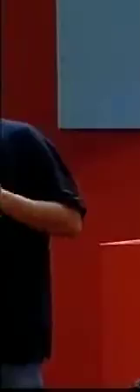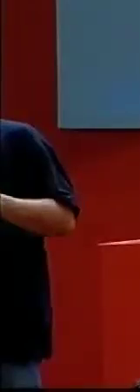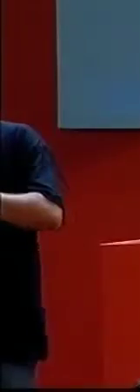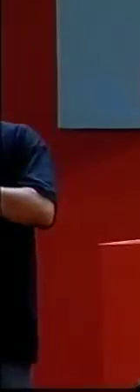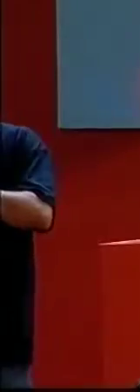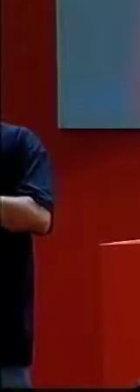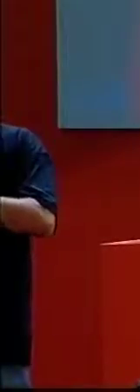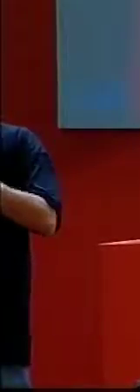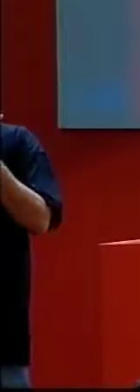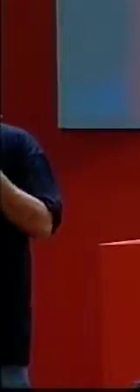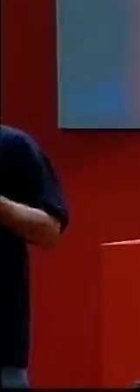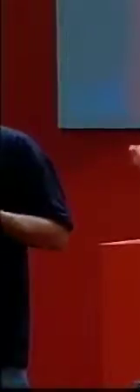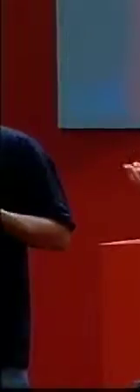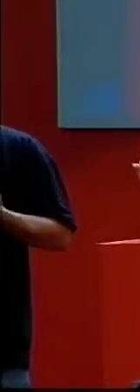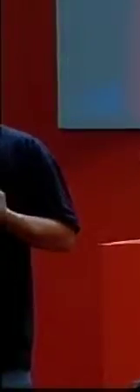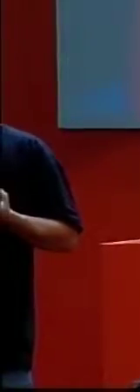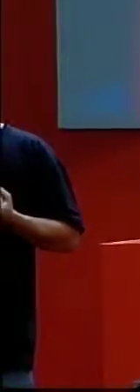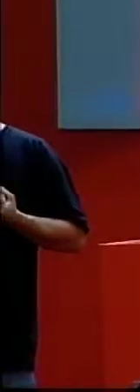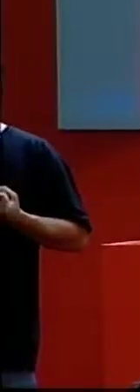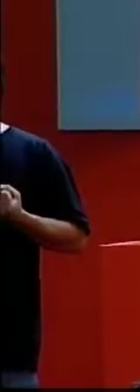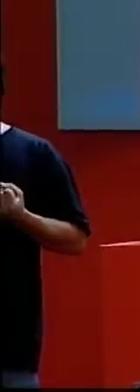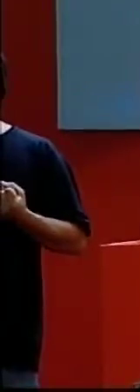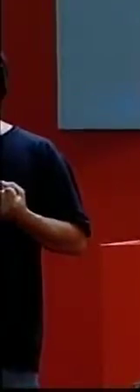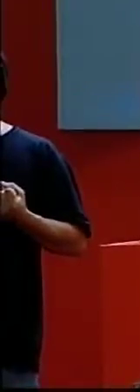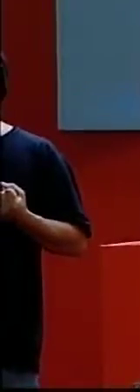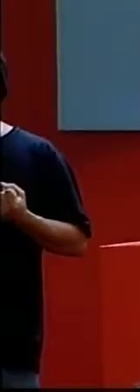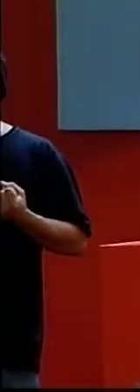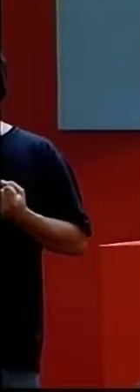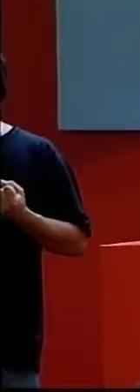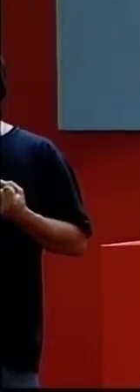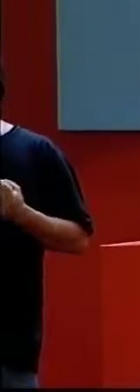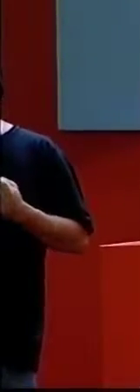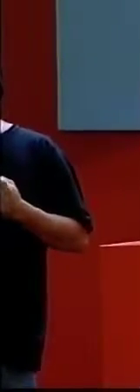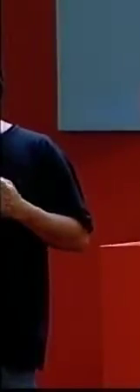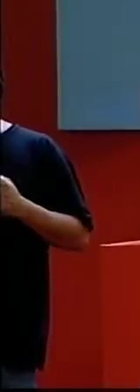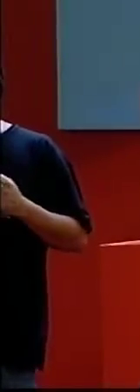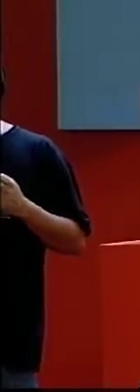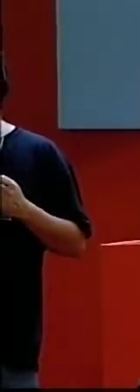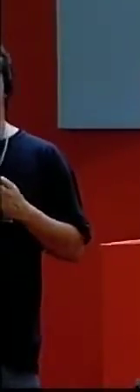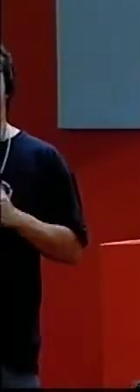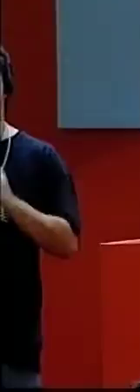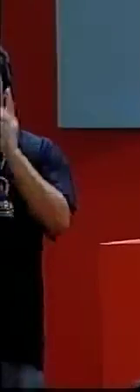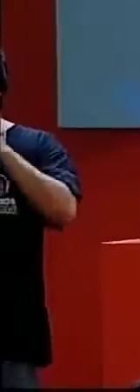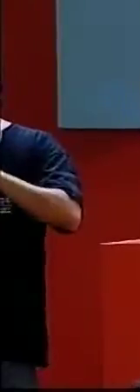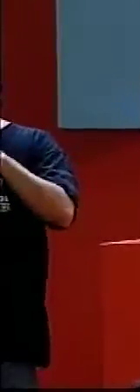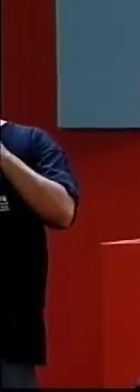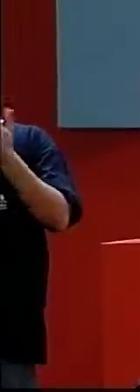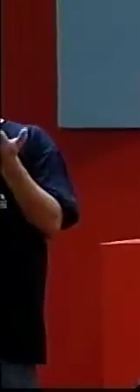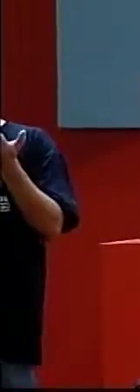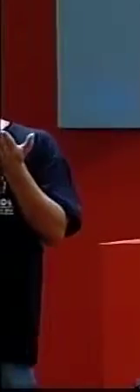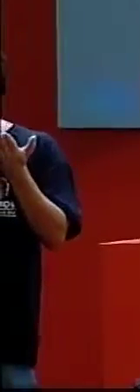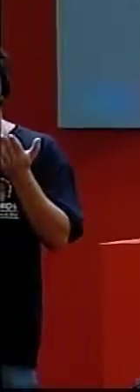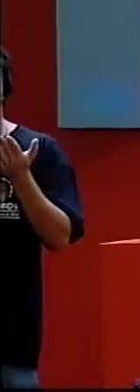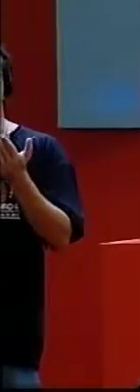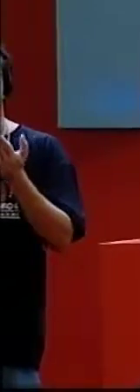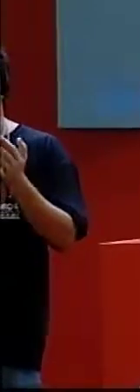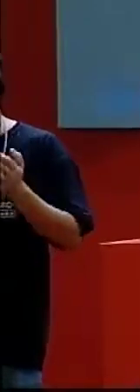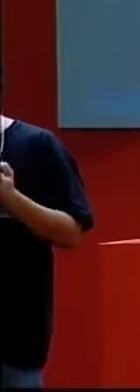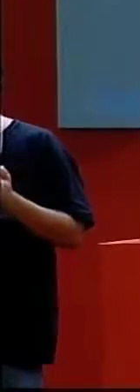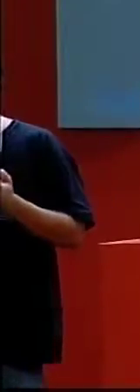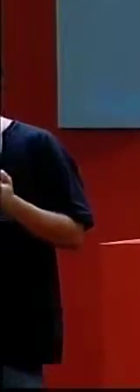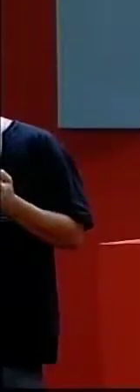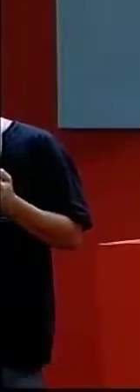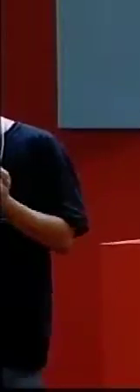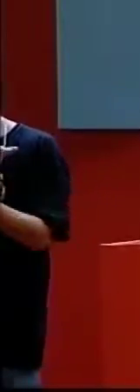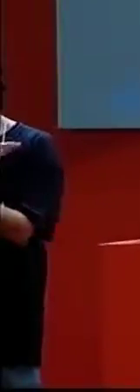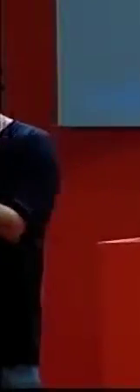think is better than having some legally binding agreement which is very weak. Because if